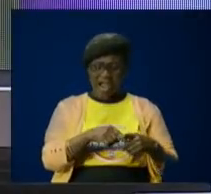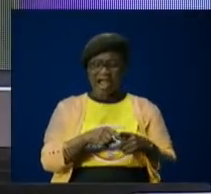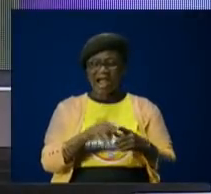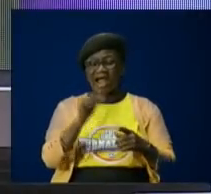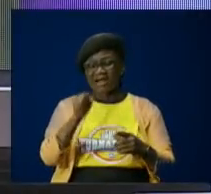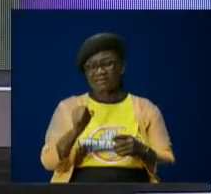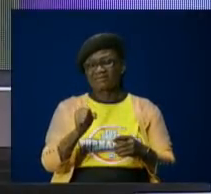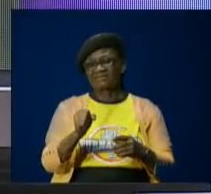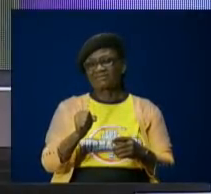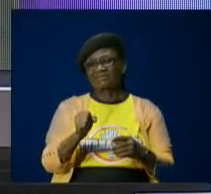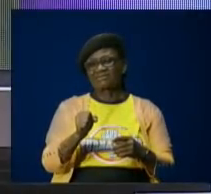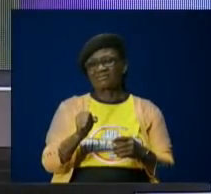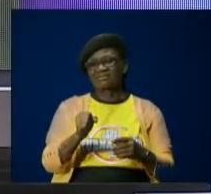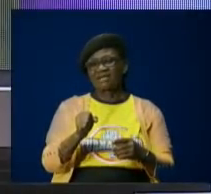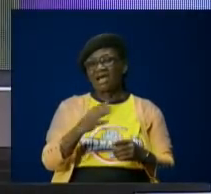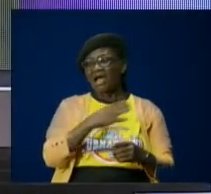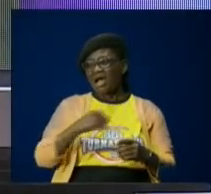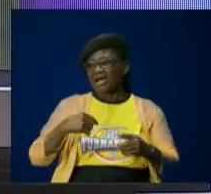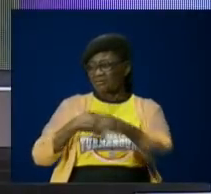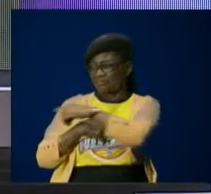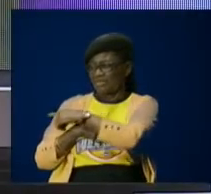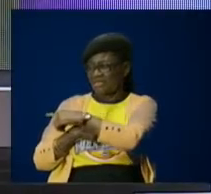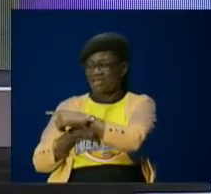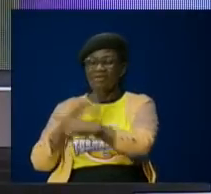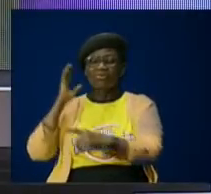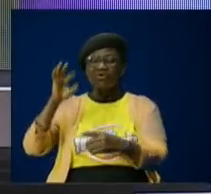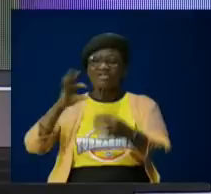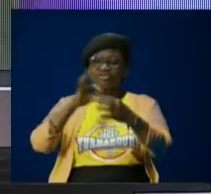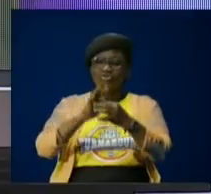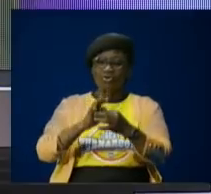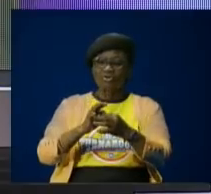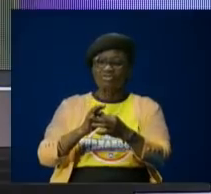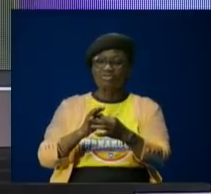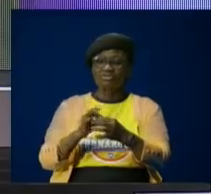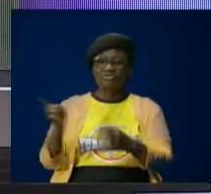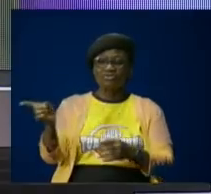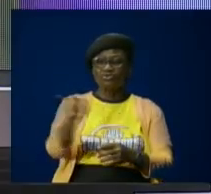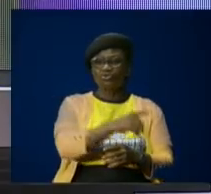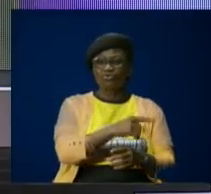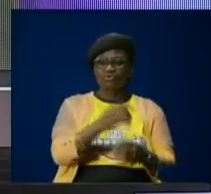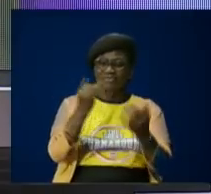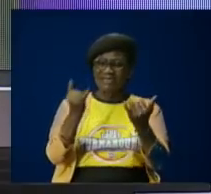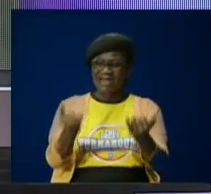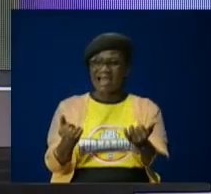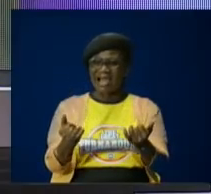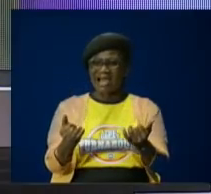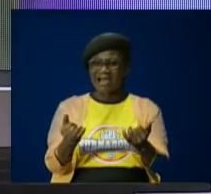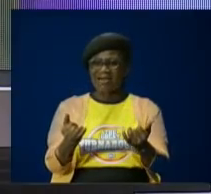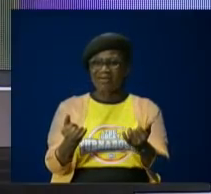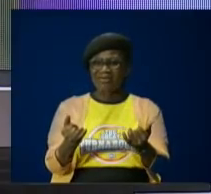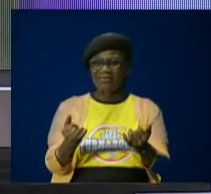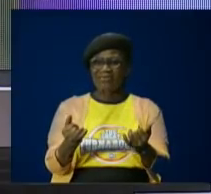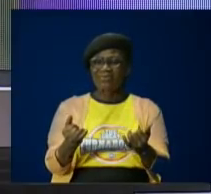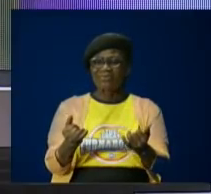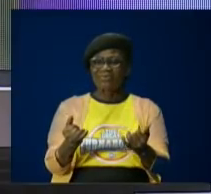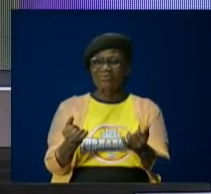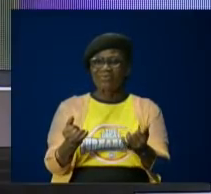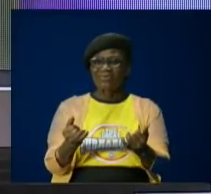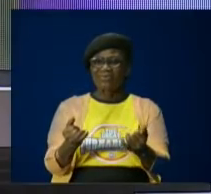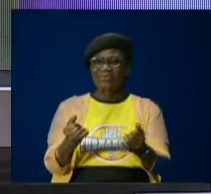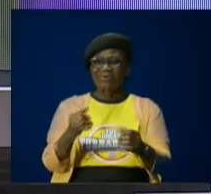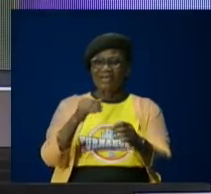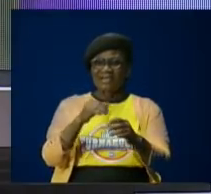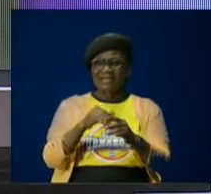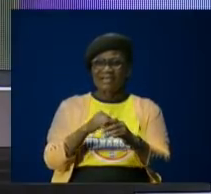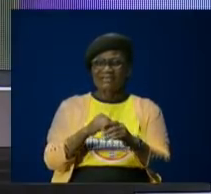you now in a moment at the altar in the third, in the